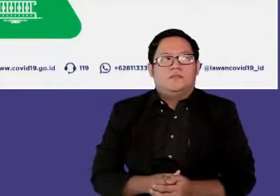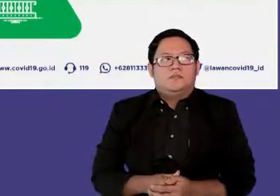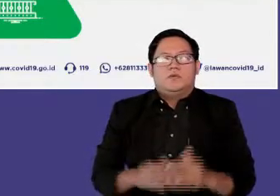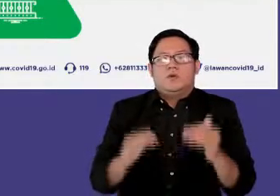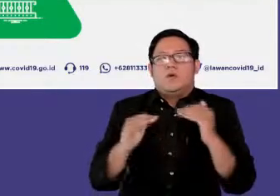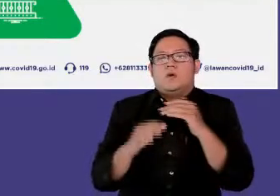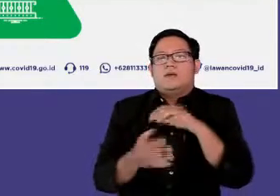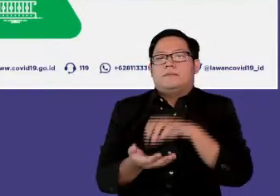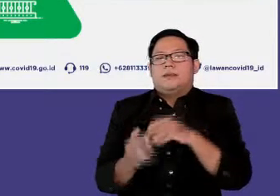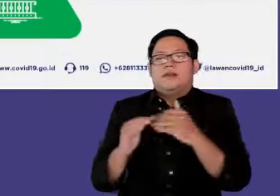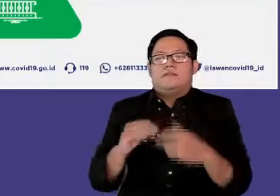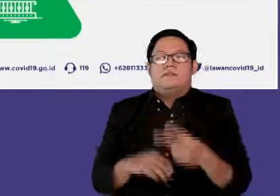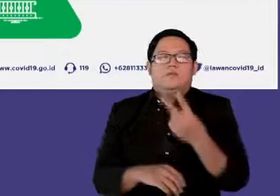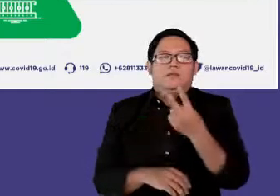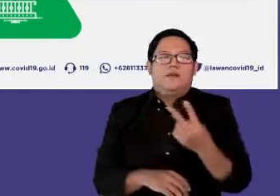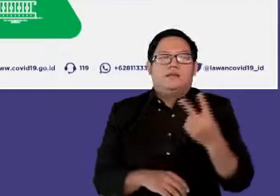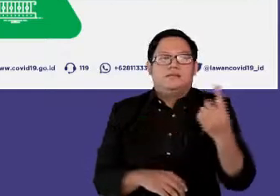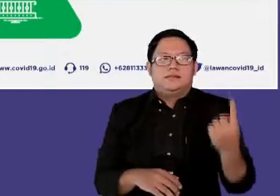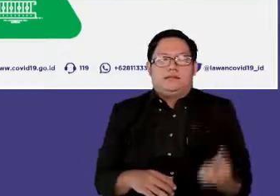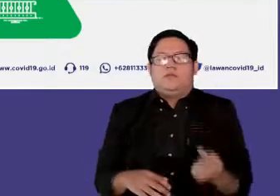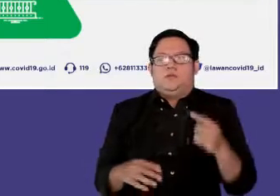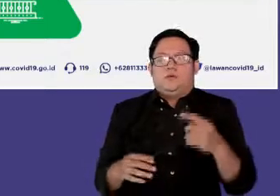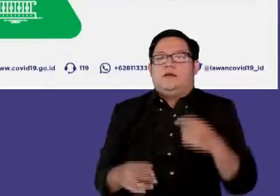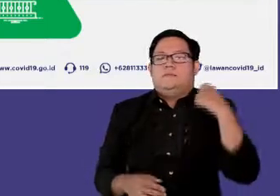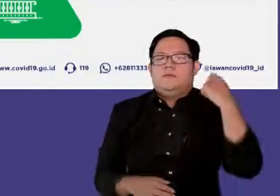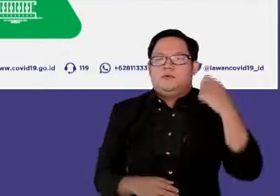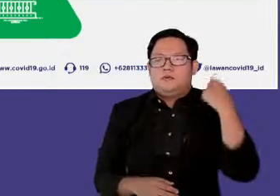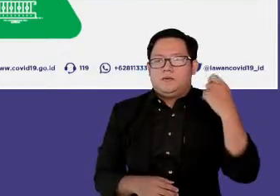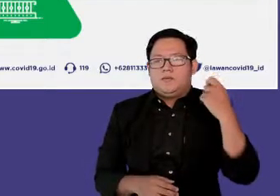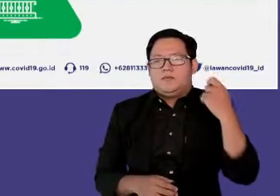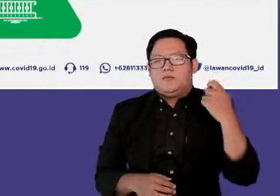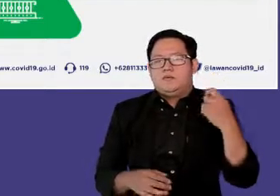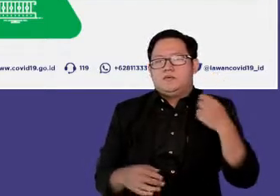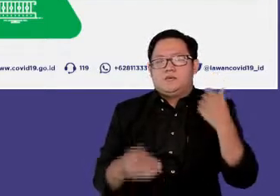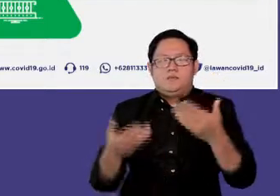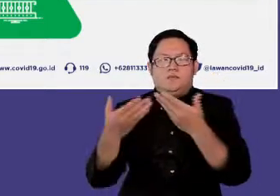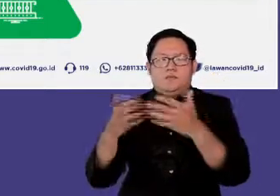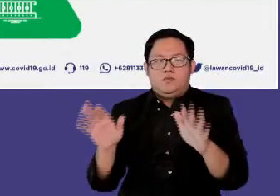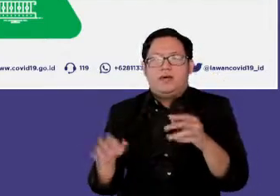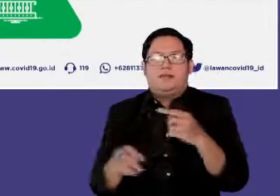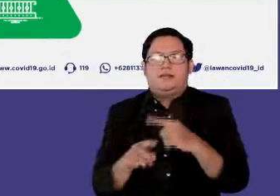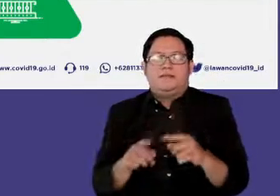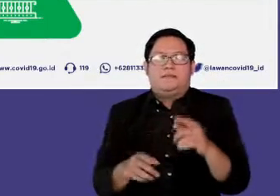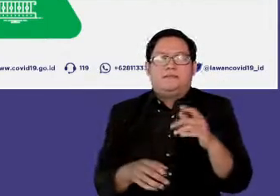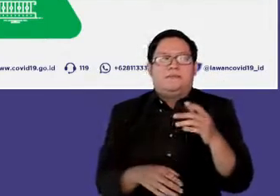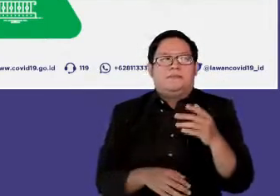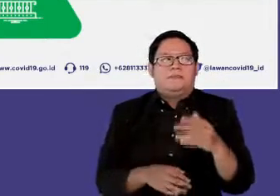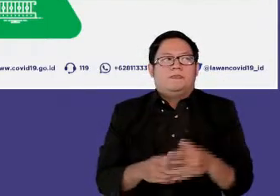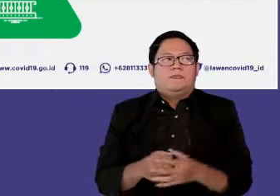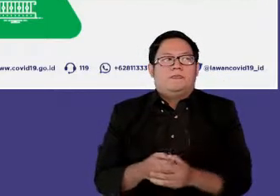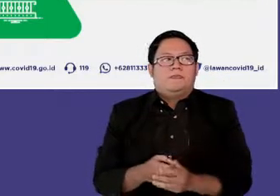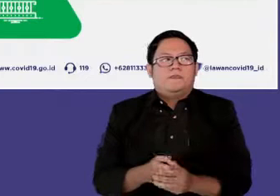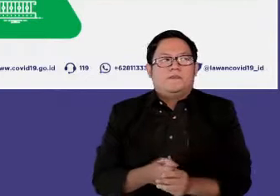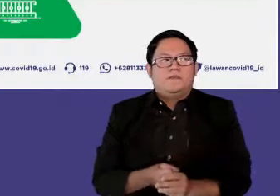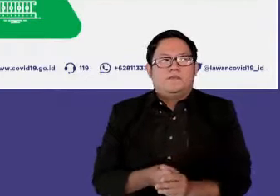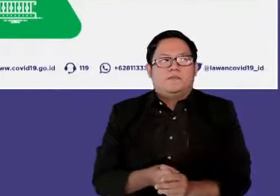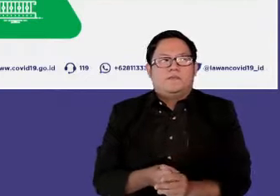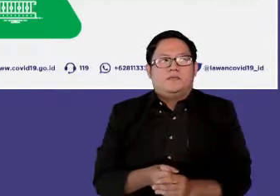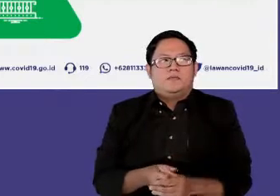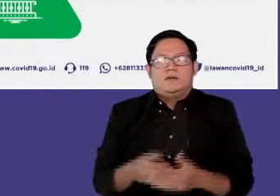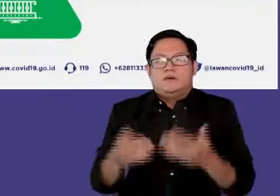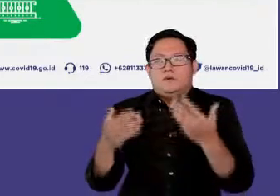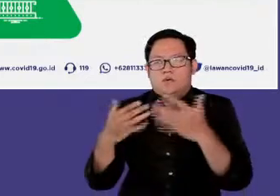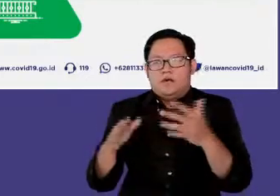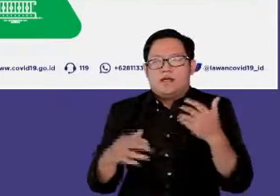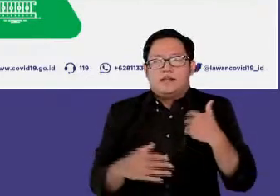maximum capacity of 50% without food and drinks in the vicinity, and visitors below the age of 12